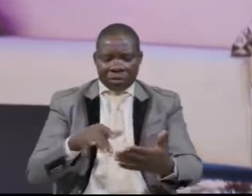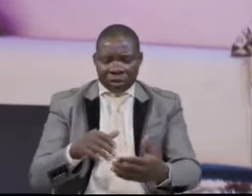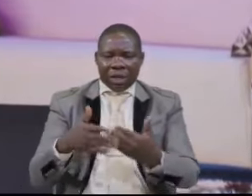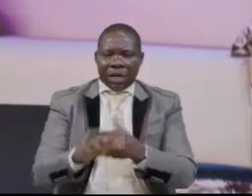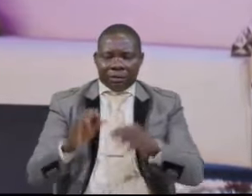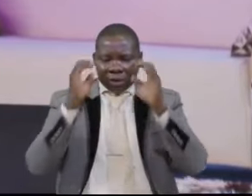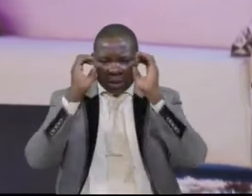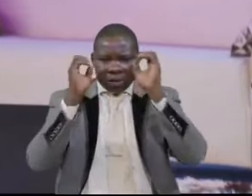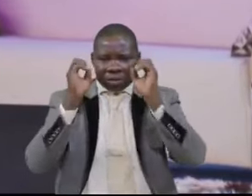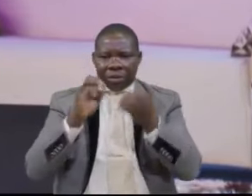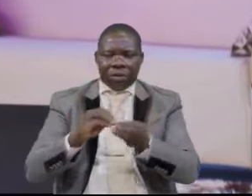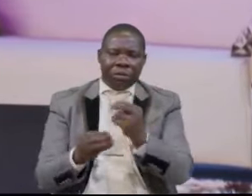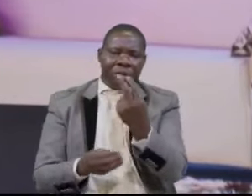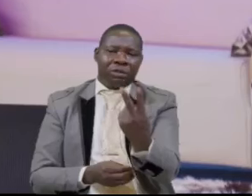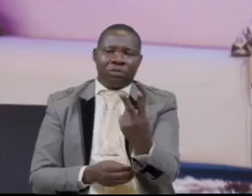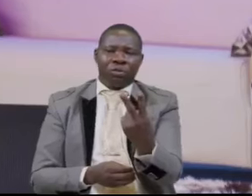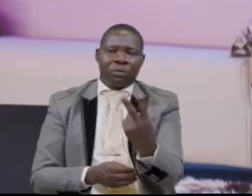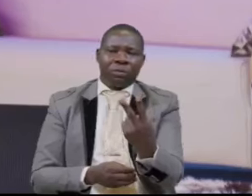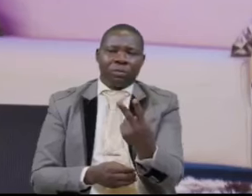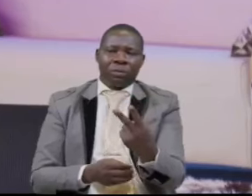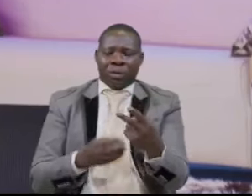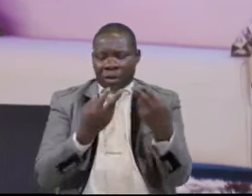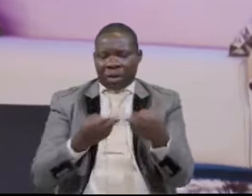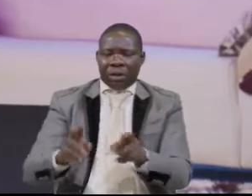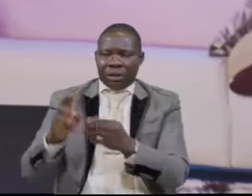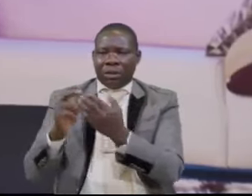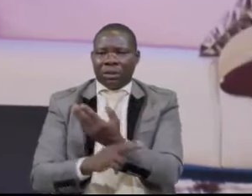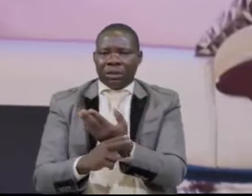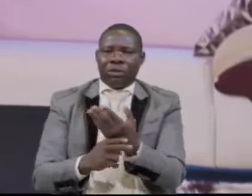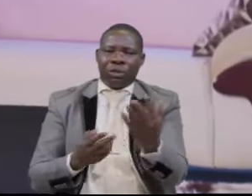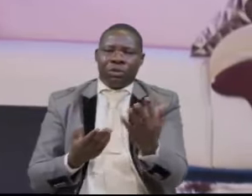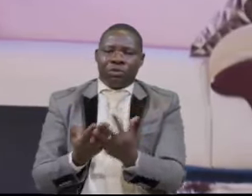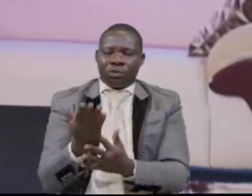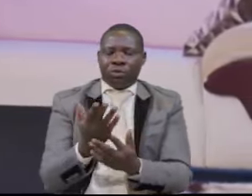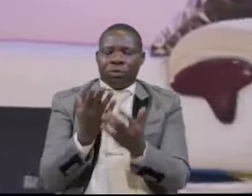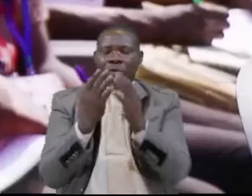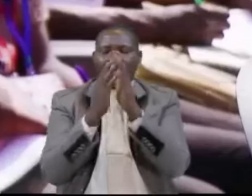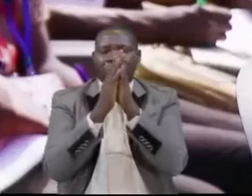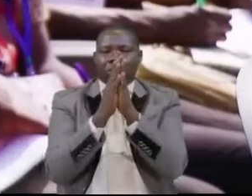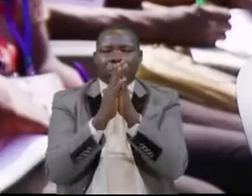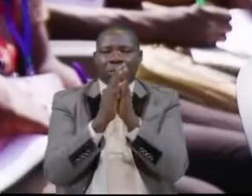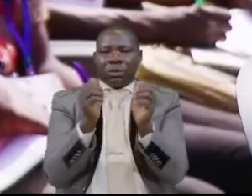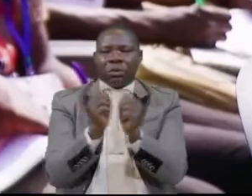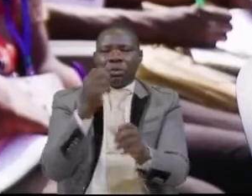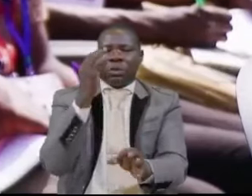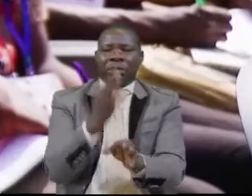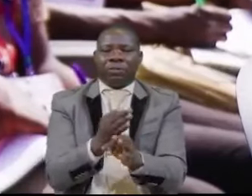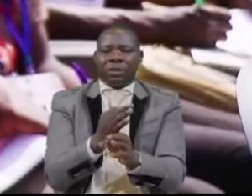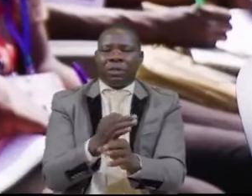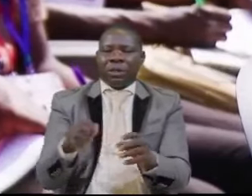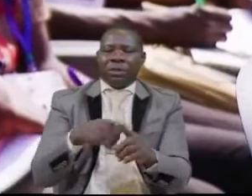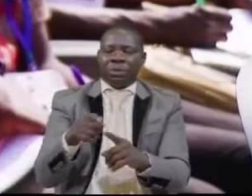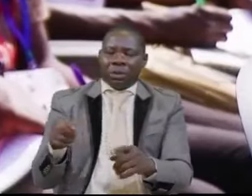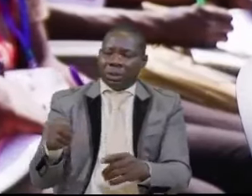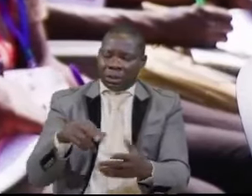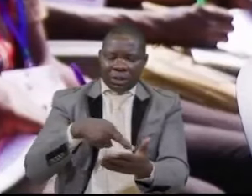Number two, readiness through supplication with faith. And when he read and he understood by the